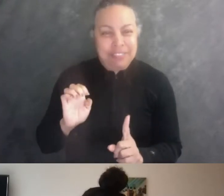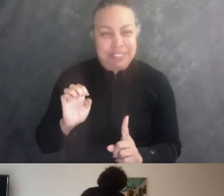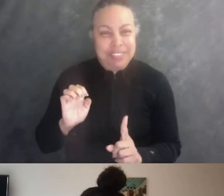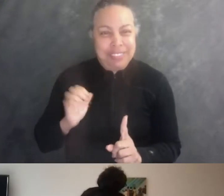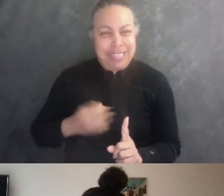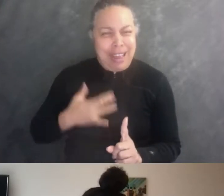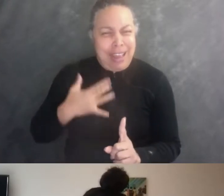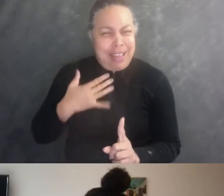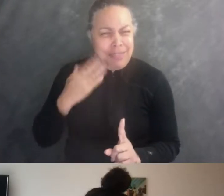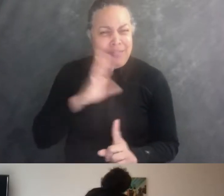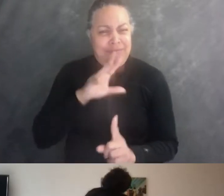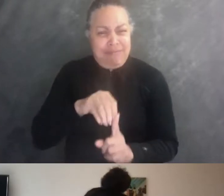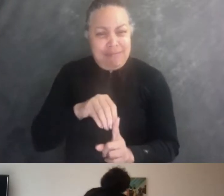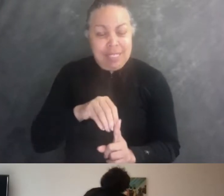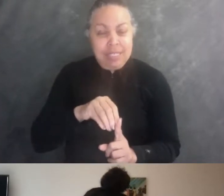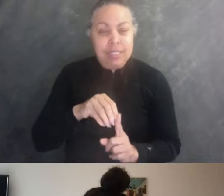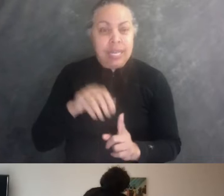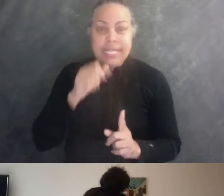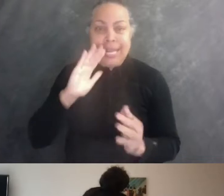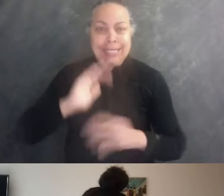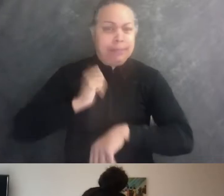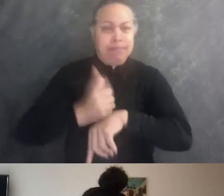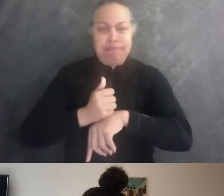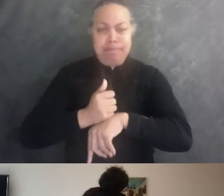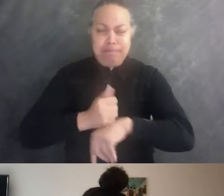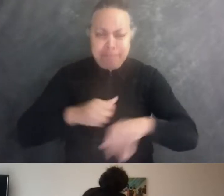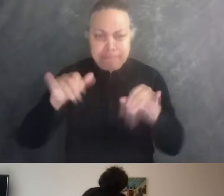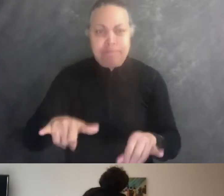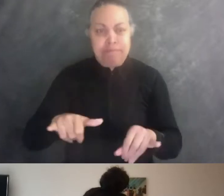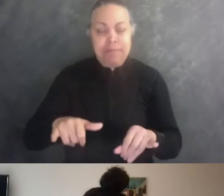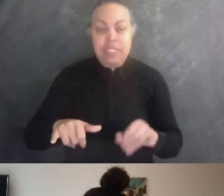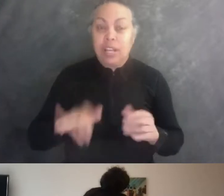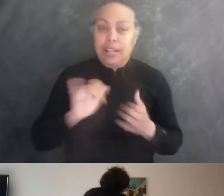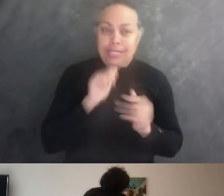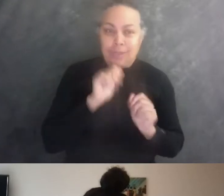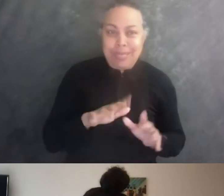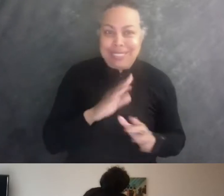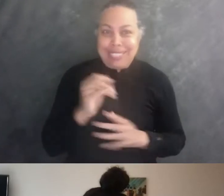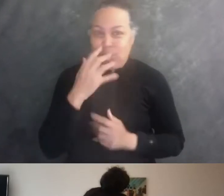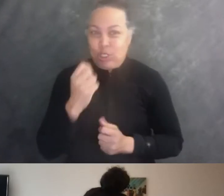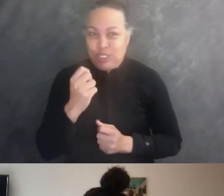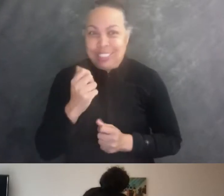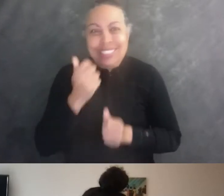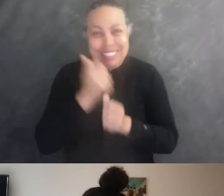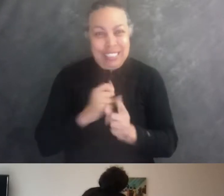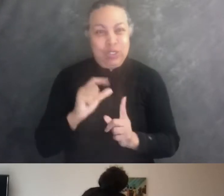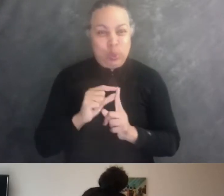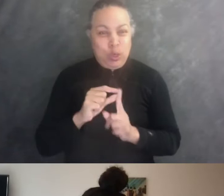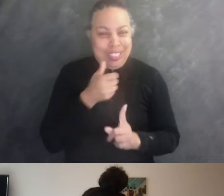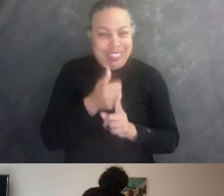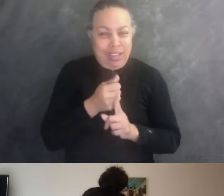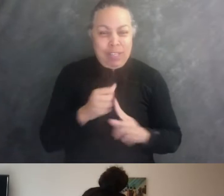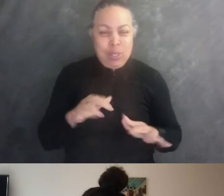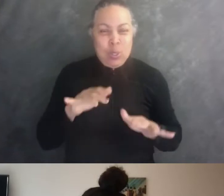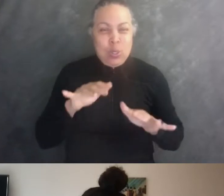none of them seem established. And so one of the things is like a blessing and a curse, like every word is kind of buzzing